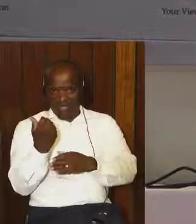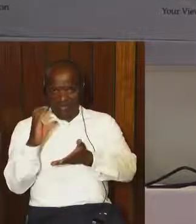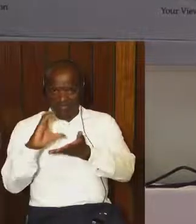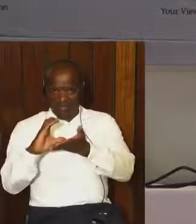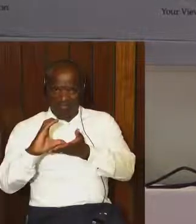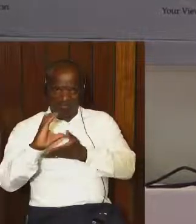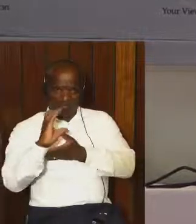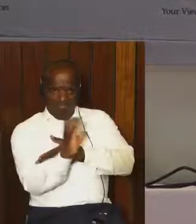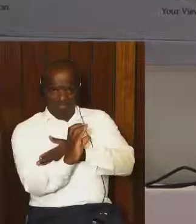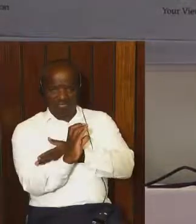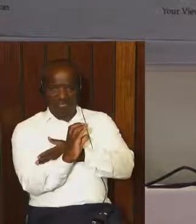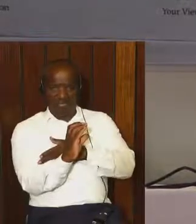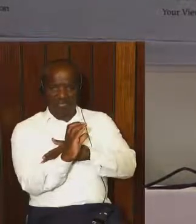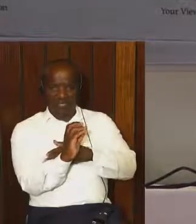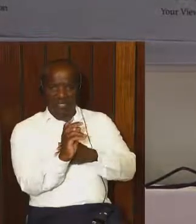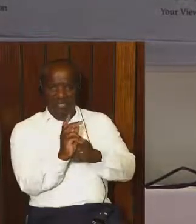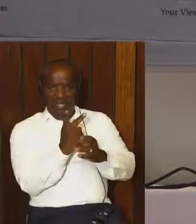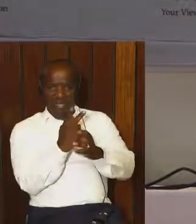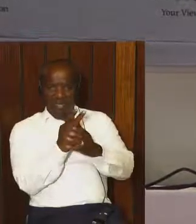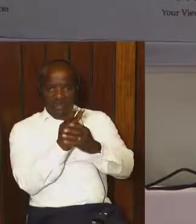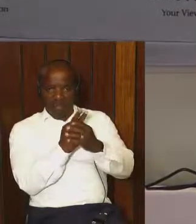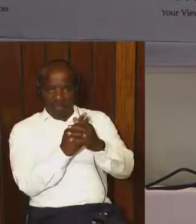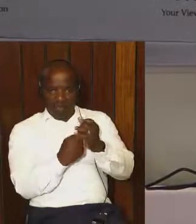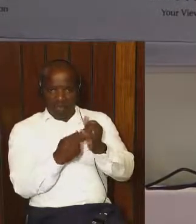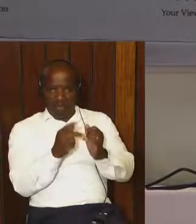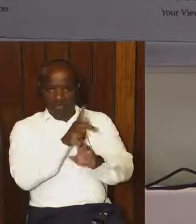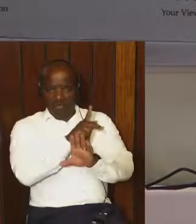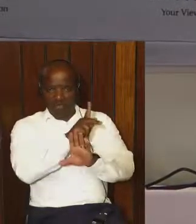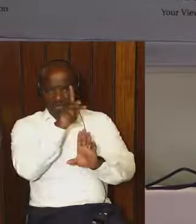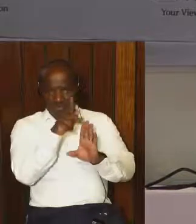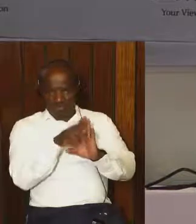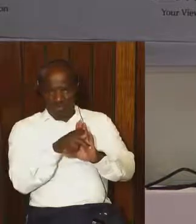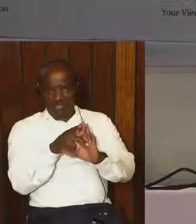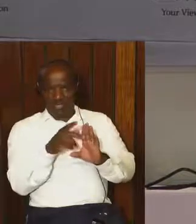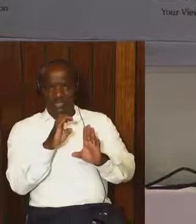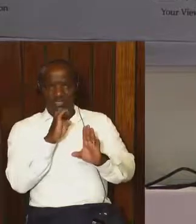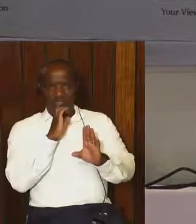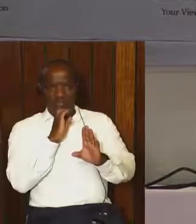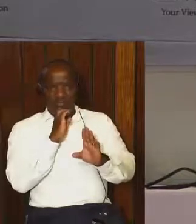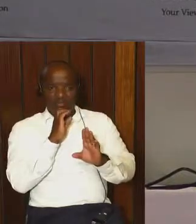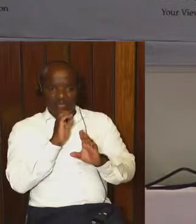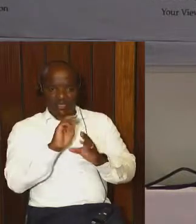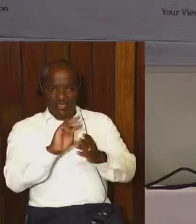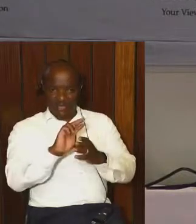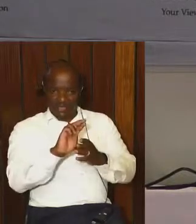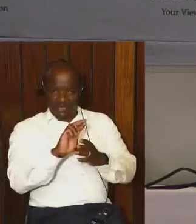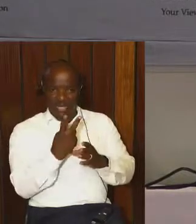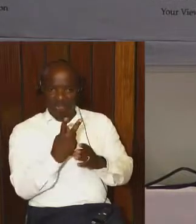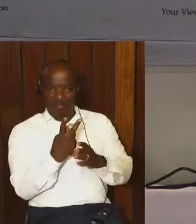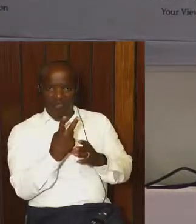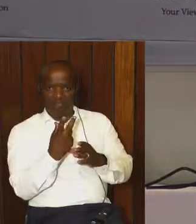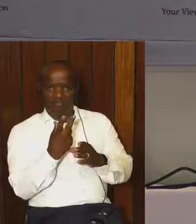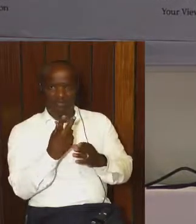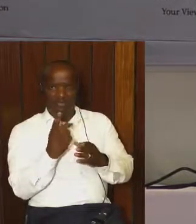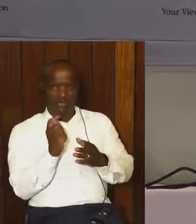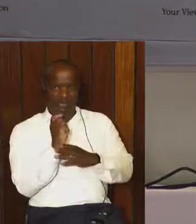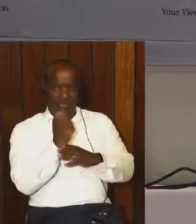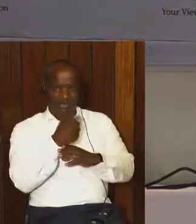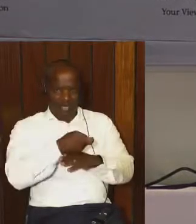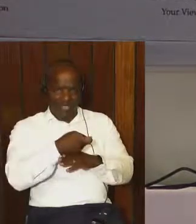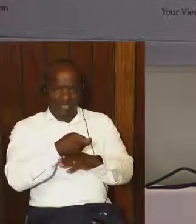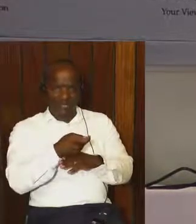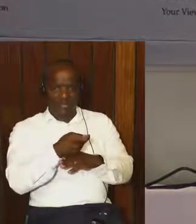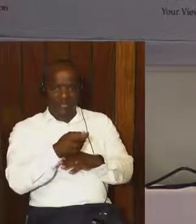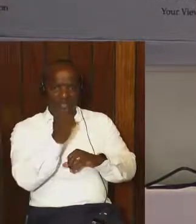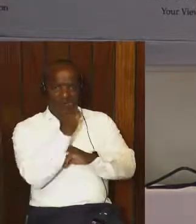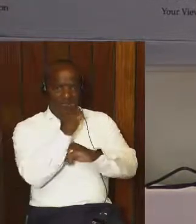and in both cases we're going to find double expenditure, probably. An infrastructure that was put